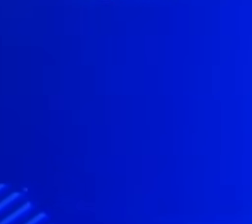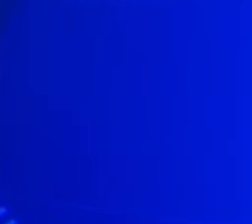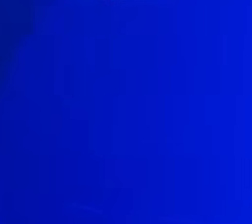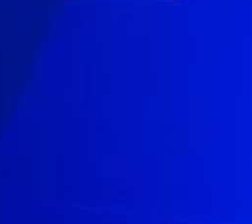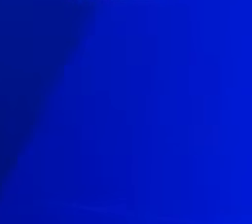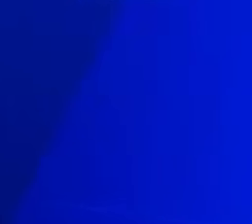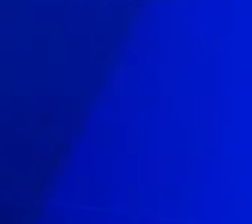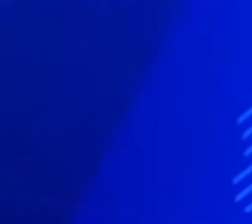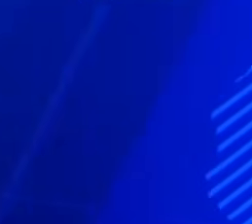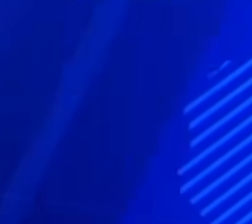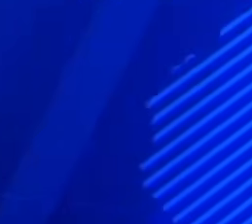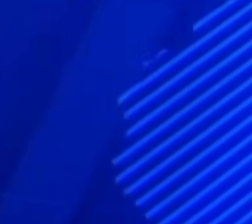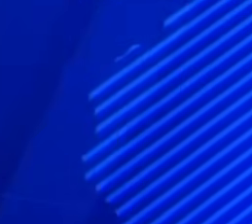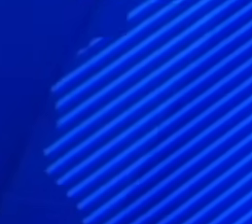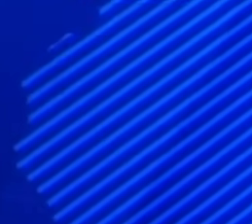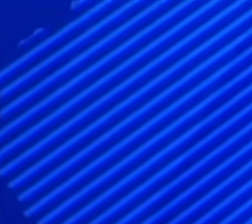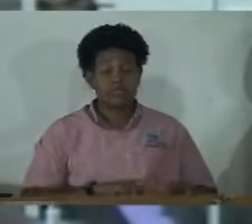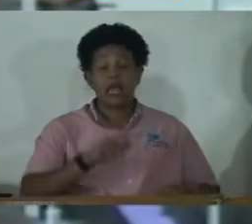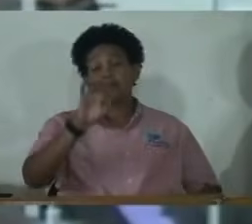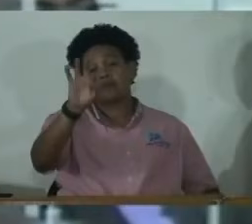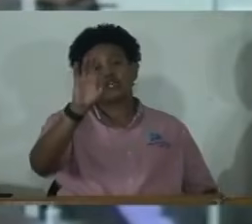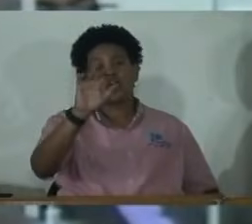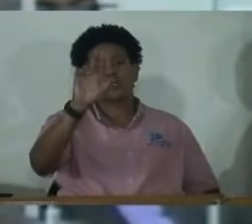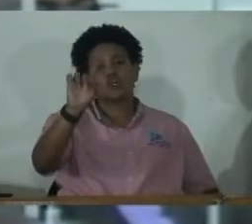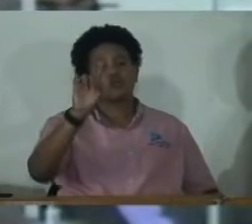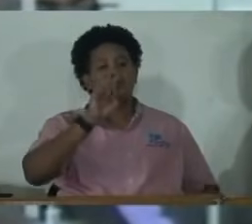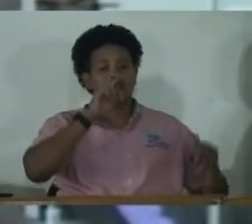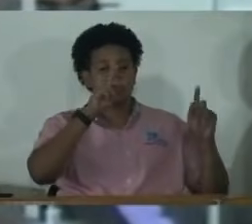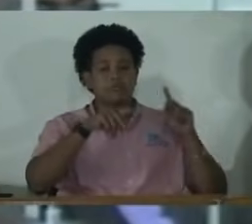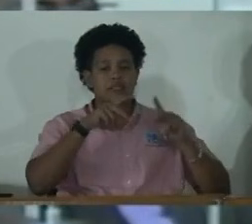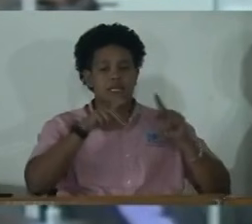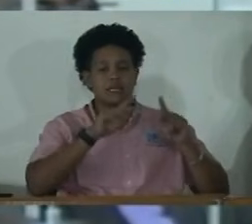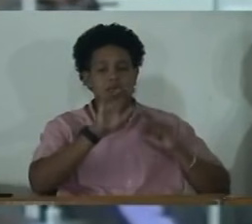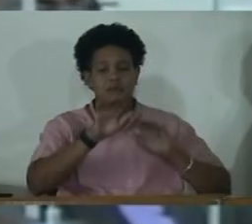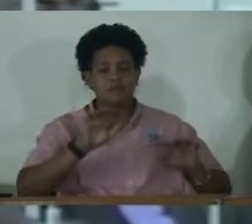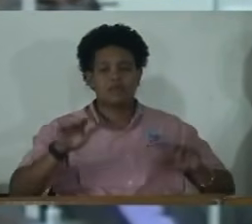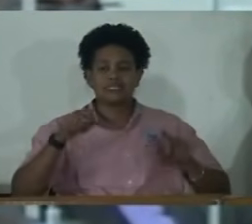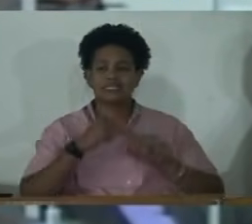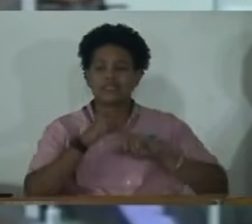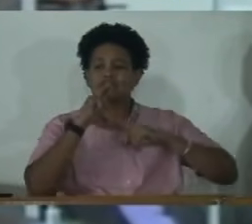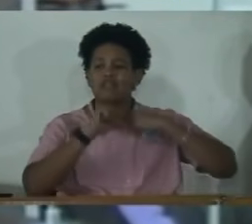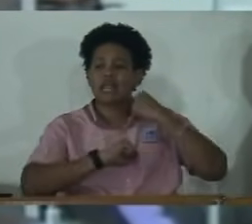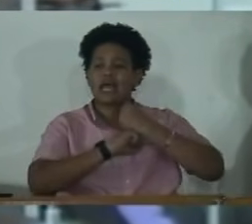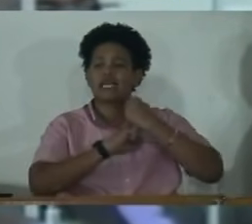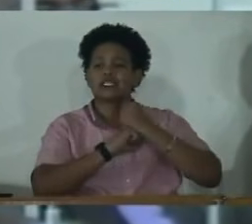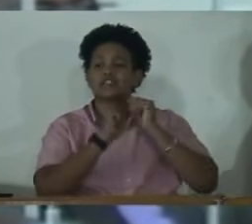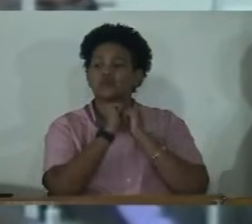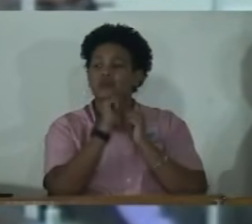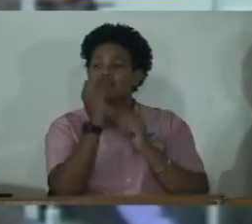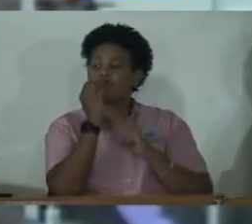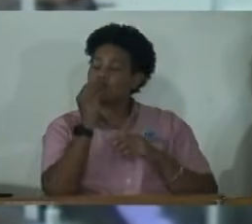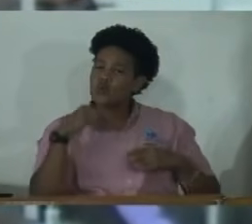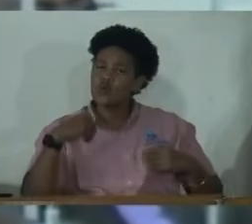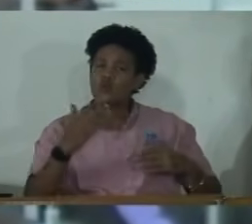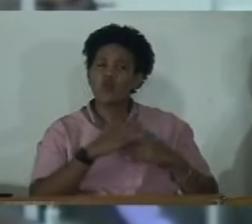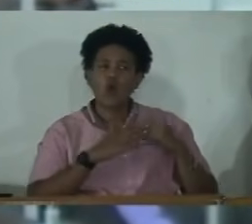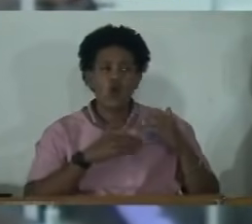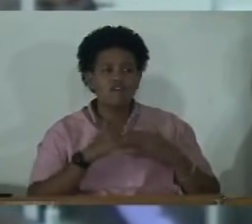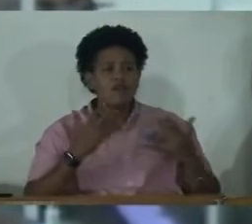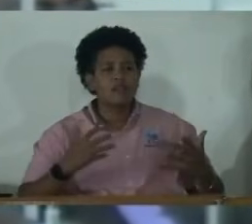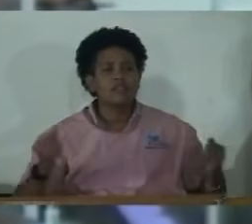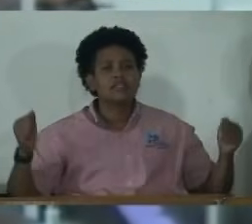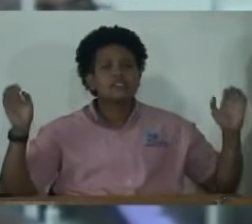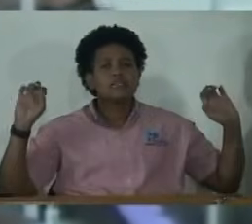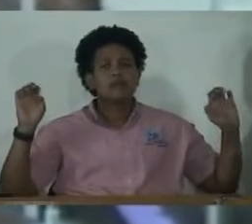and filed this report. In making the case, Minister Samuda painted a bleak picture for the year that was